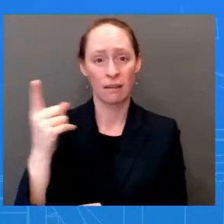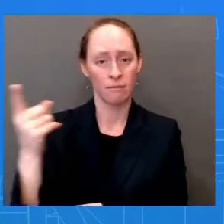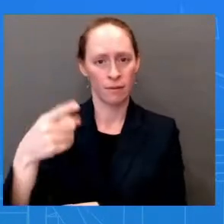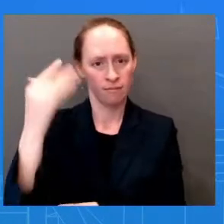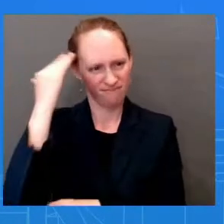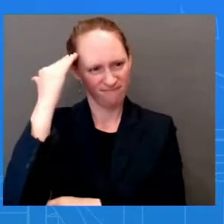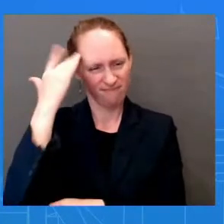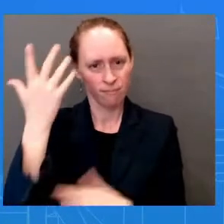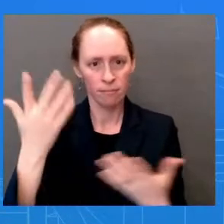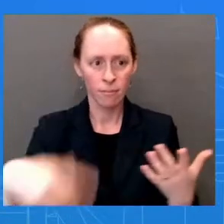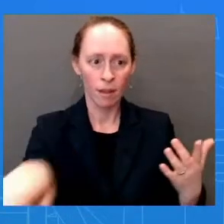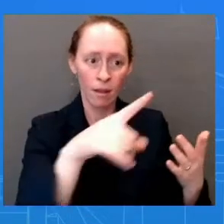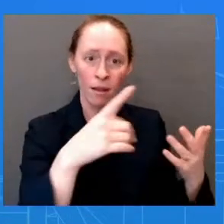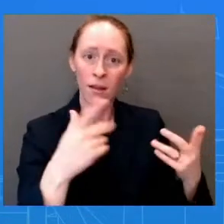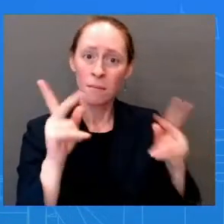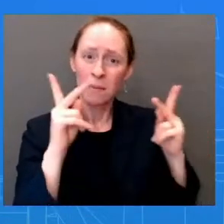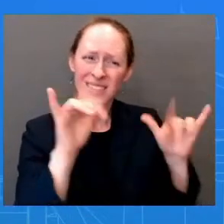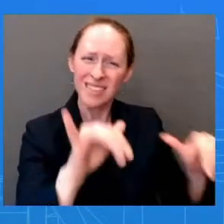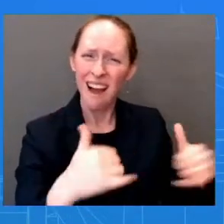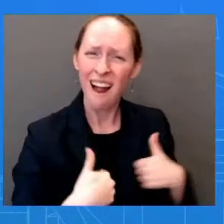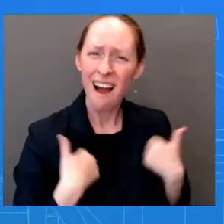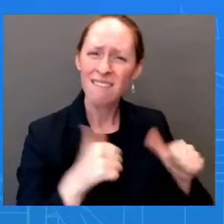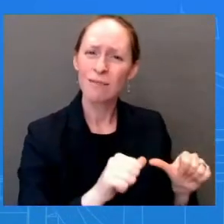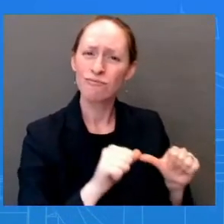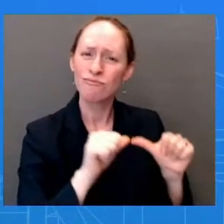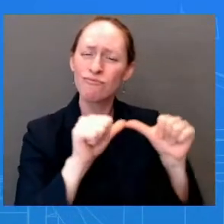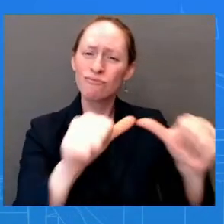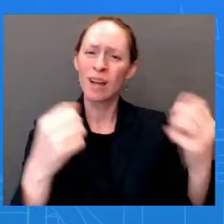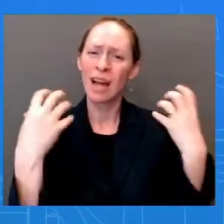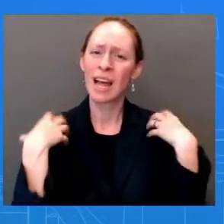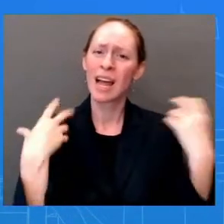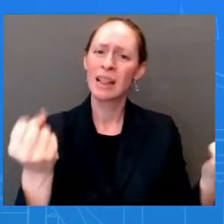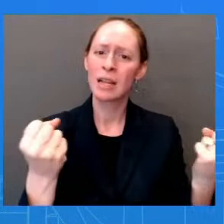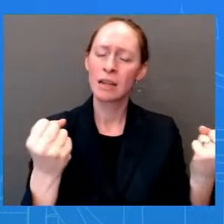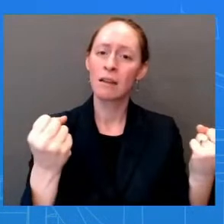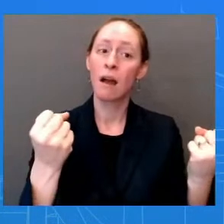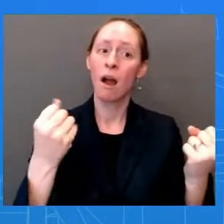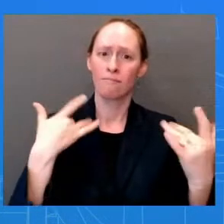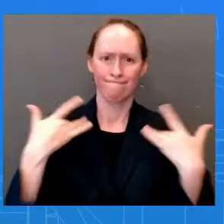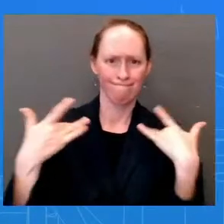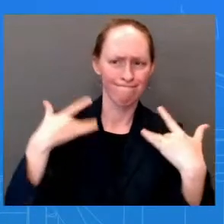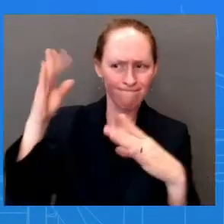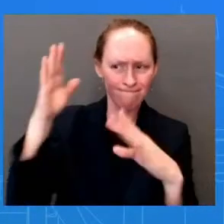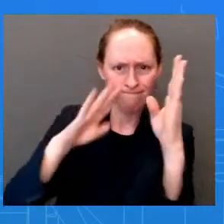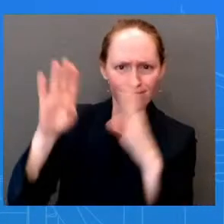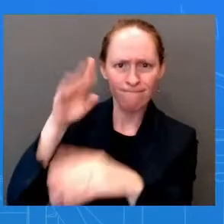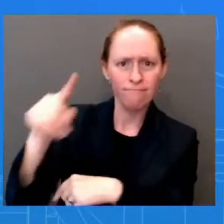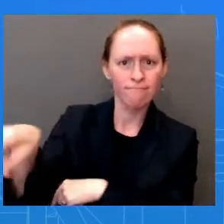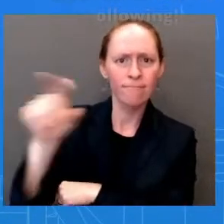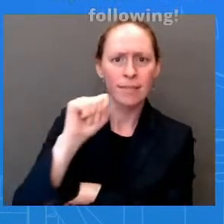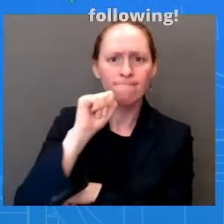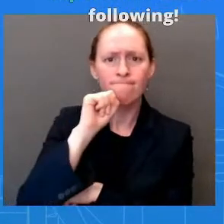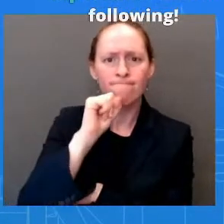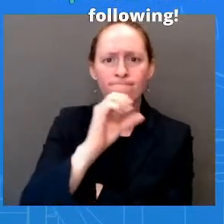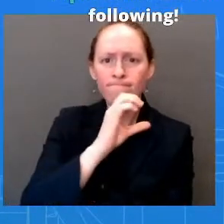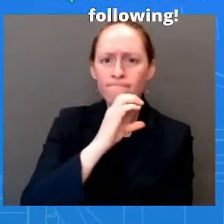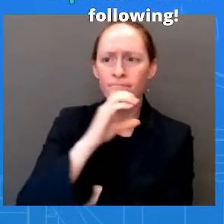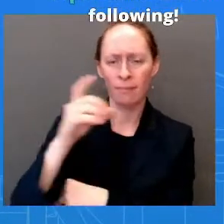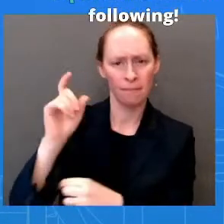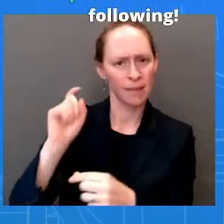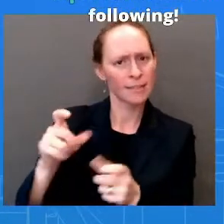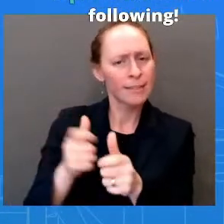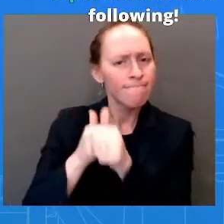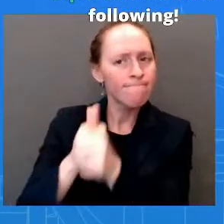particularly seniors, get their updated COVID vaccine and their flu vaccine. Now, we've already had 35 million Americans have gotten their updated